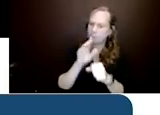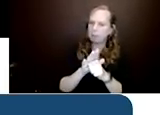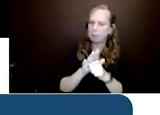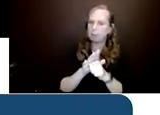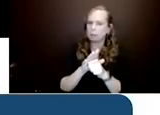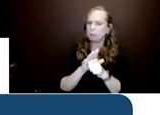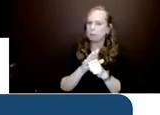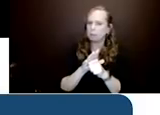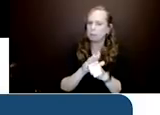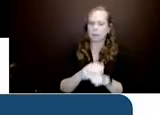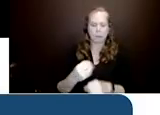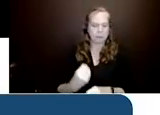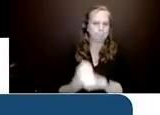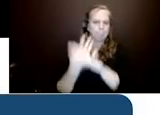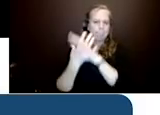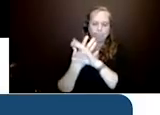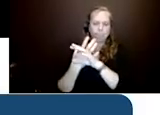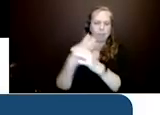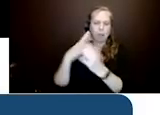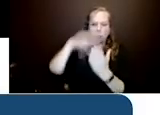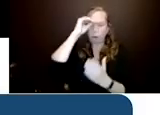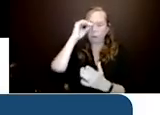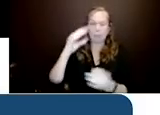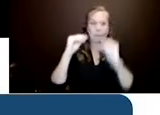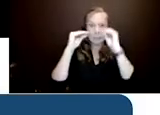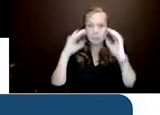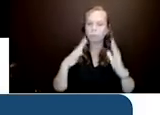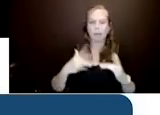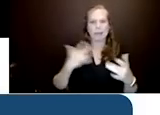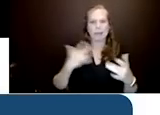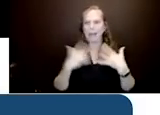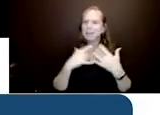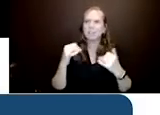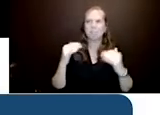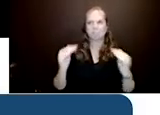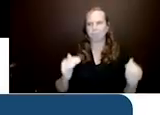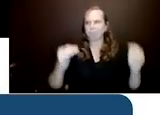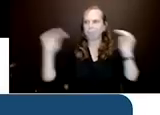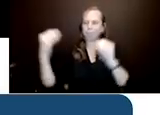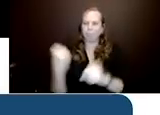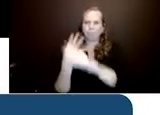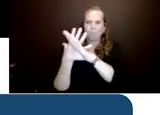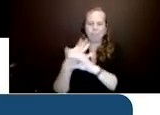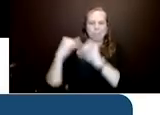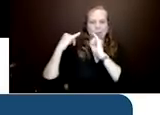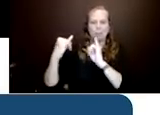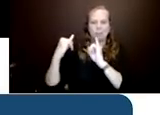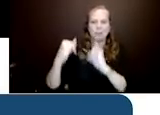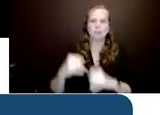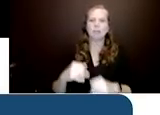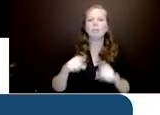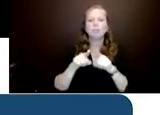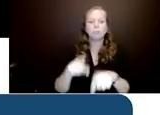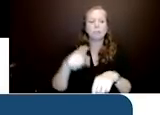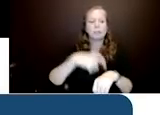synchronous instruction with our teachers. Our teachers are excited to be able to provide that level of instruction. During that synchronous time,